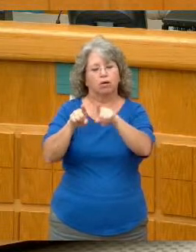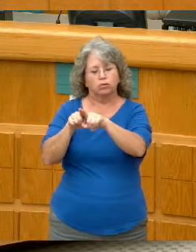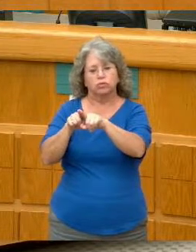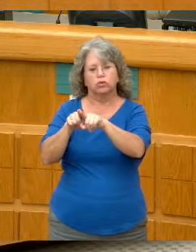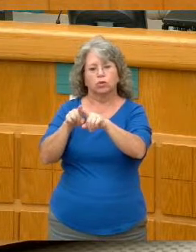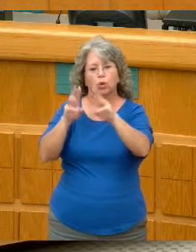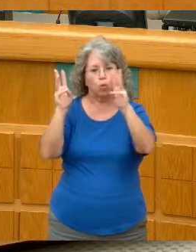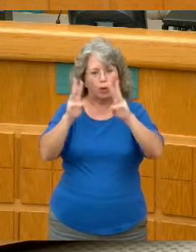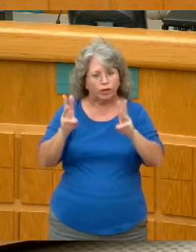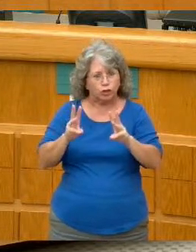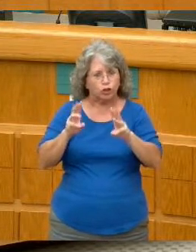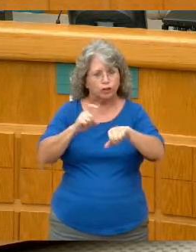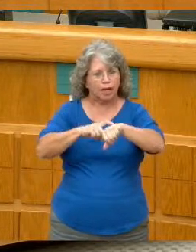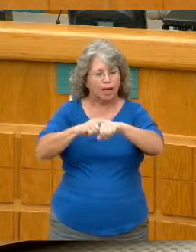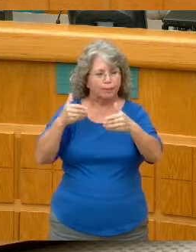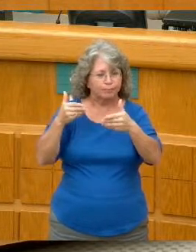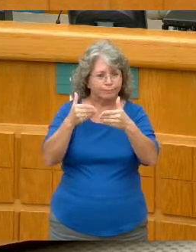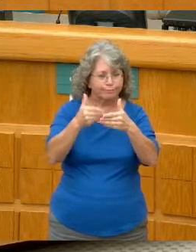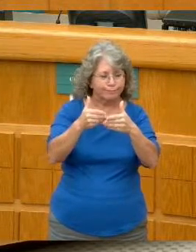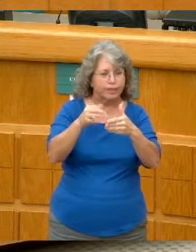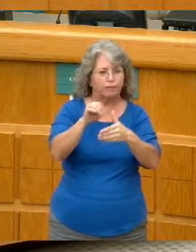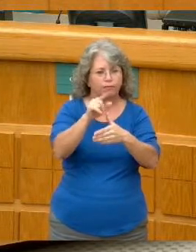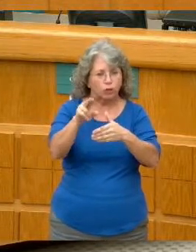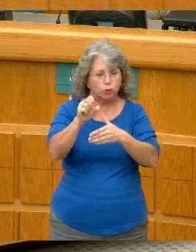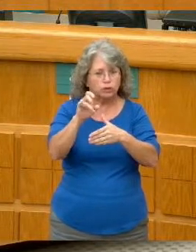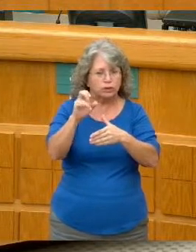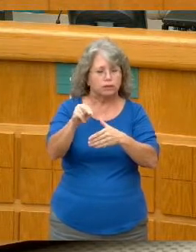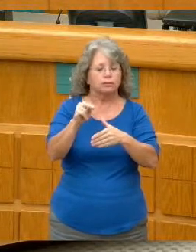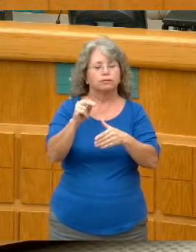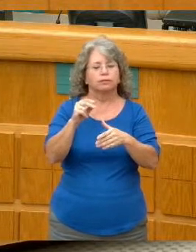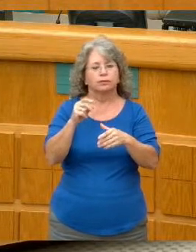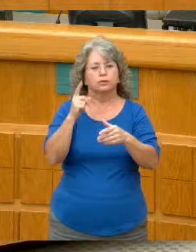season is also coming over, so I think it's important for us to keep,